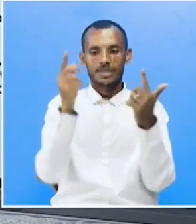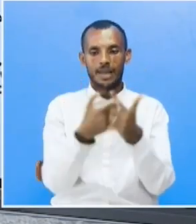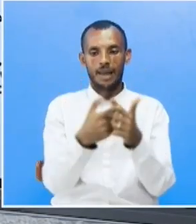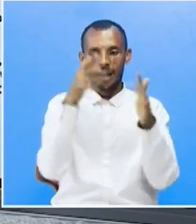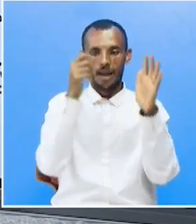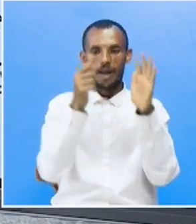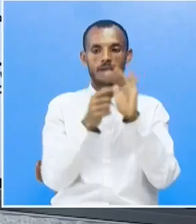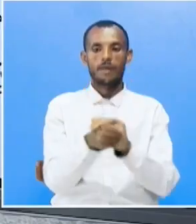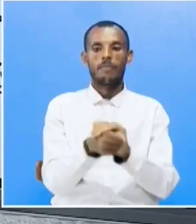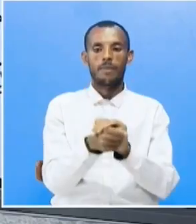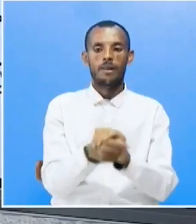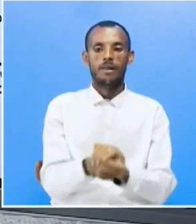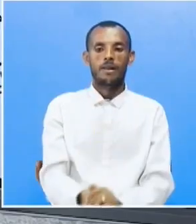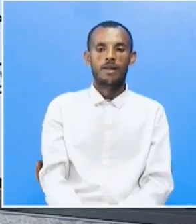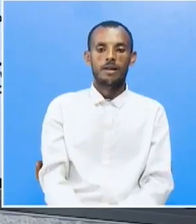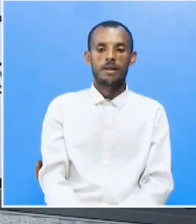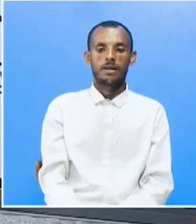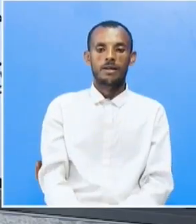example.